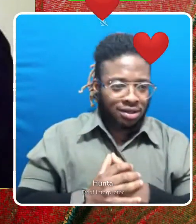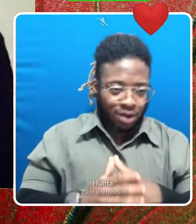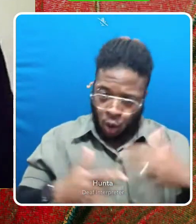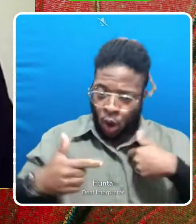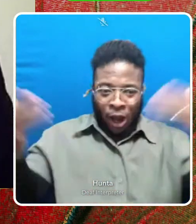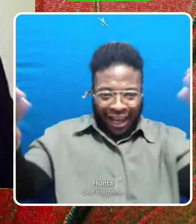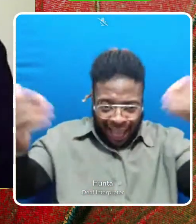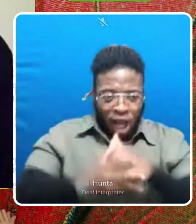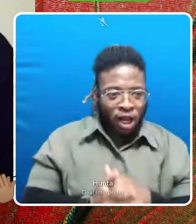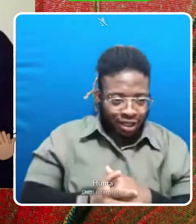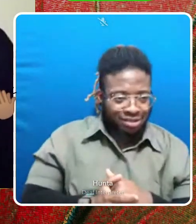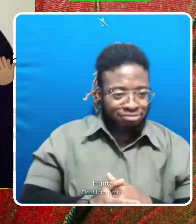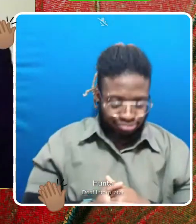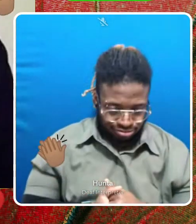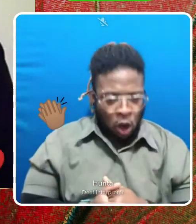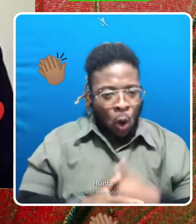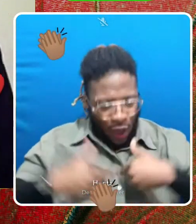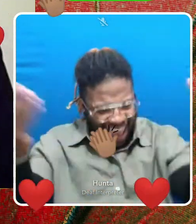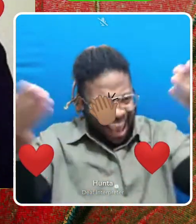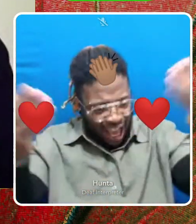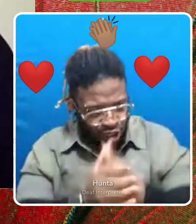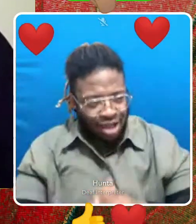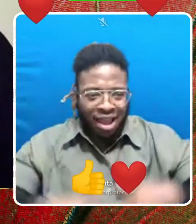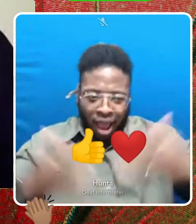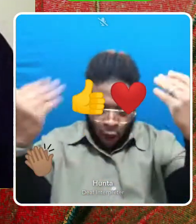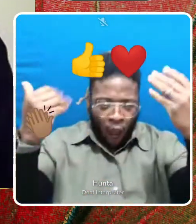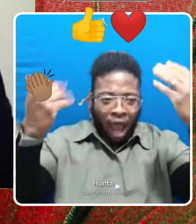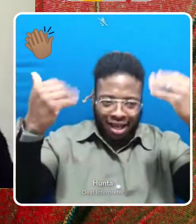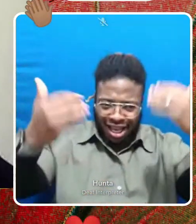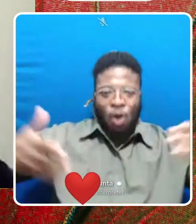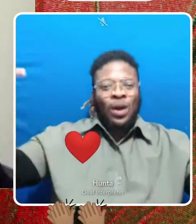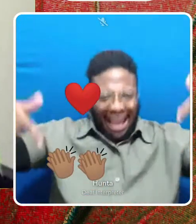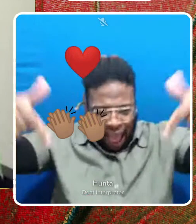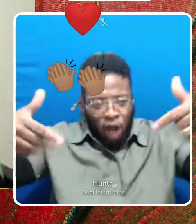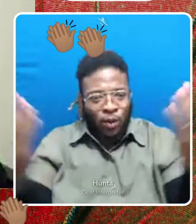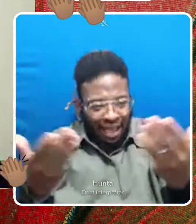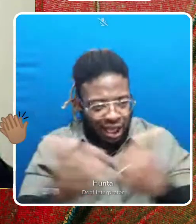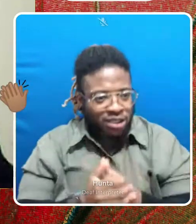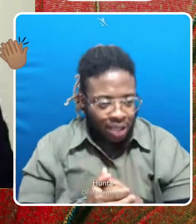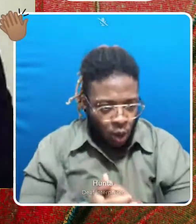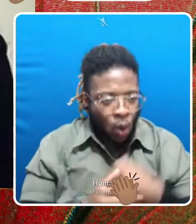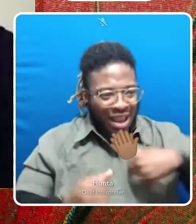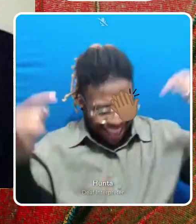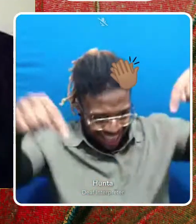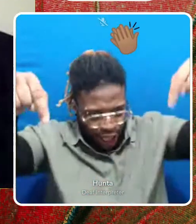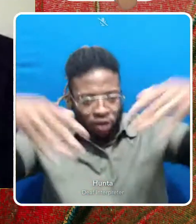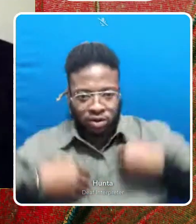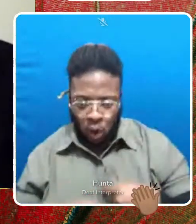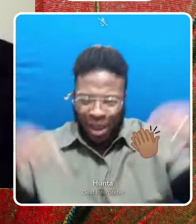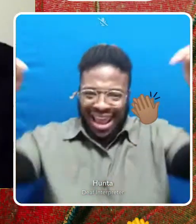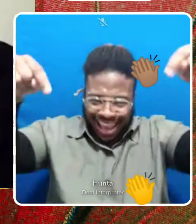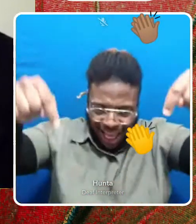The boat. Come on, we here. We here. They was trying to leave while I'm below. I was in the Pico trying to get my team on. Keep going. Now I'm on street